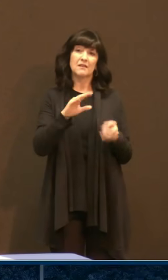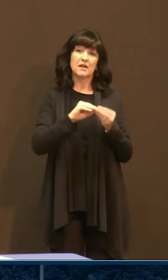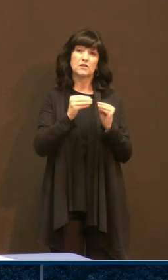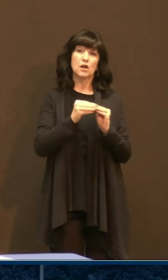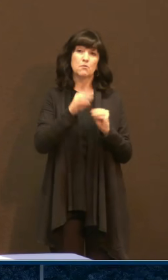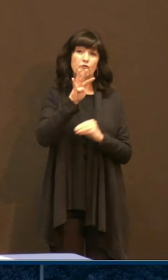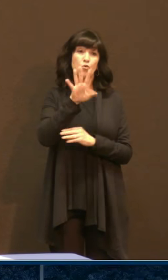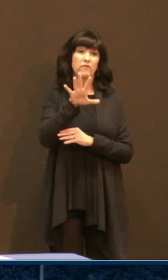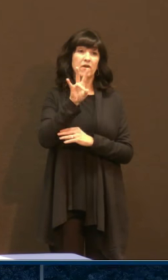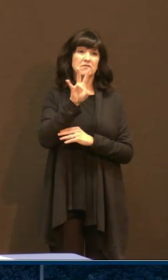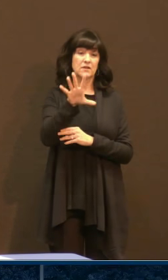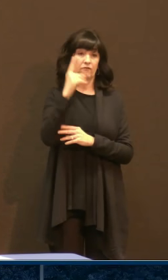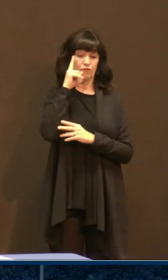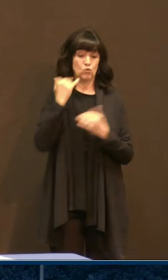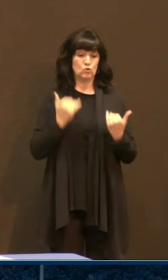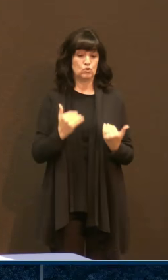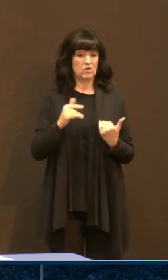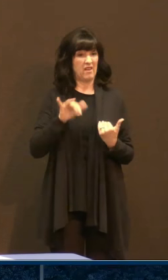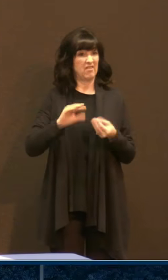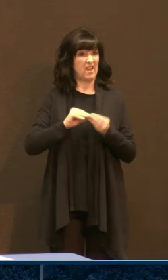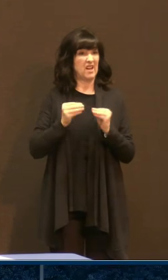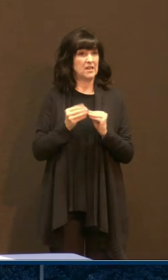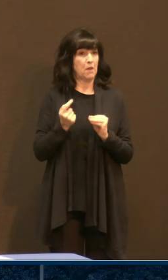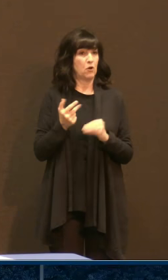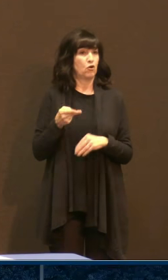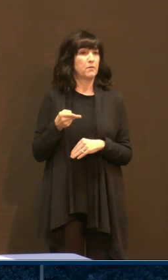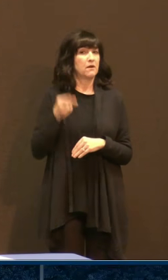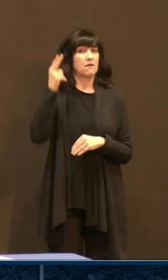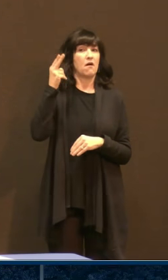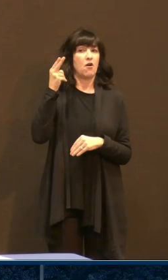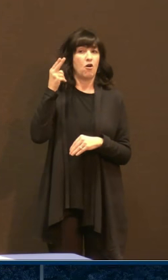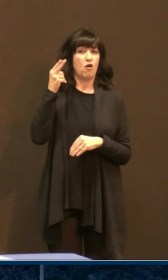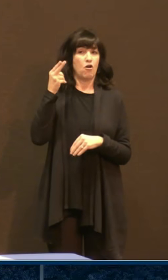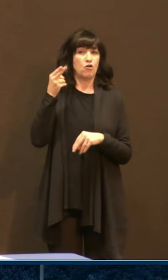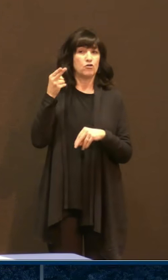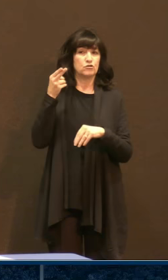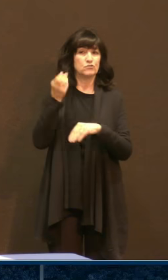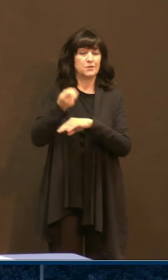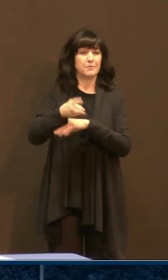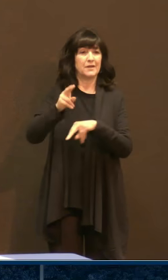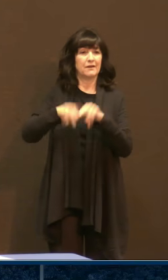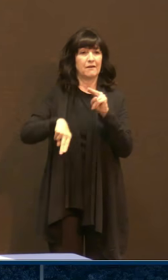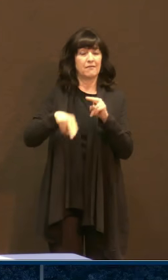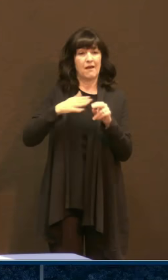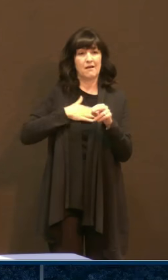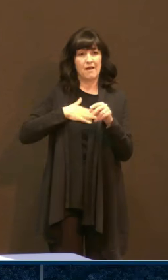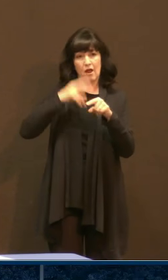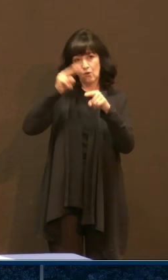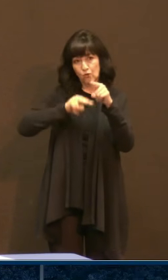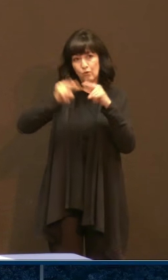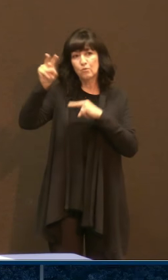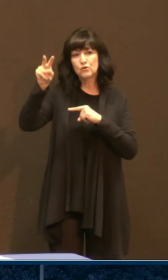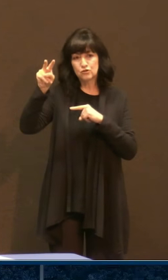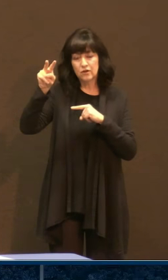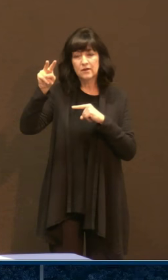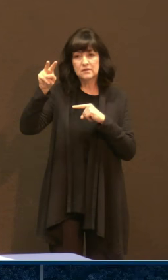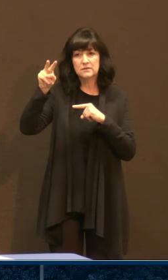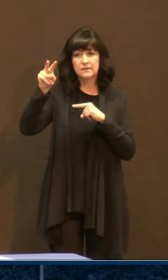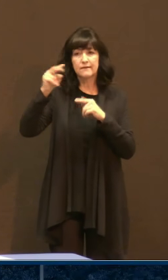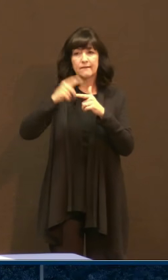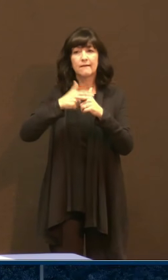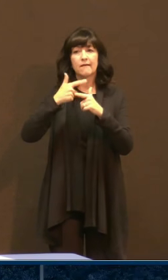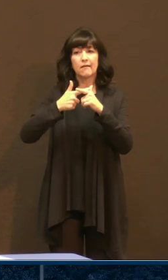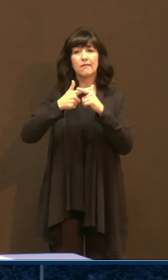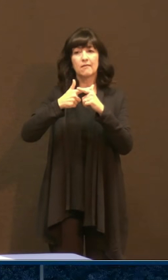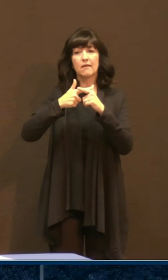4575 for today, that number is a little higher than the line, so it was higher than originally projected, and then it evens out as we